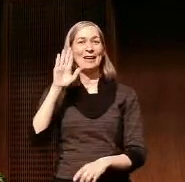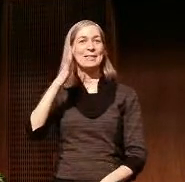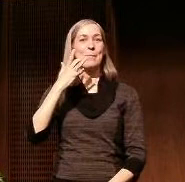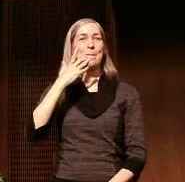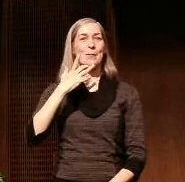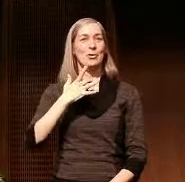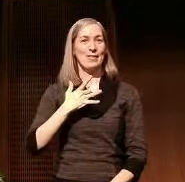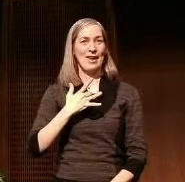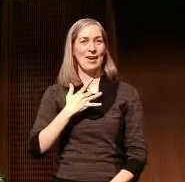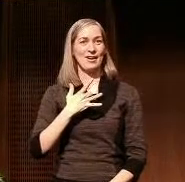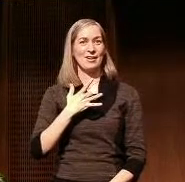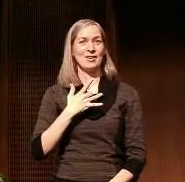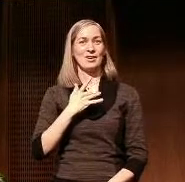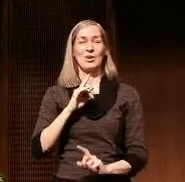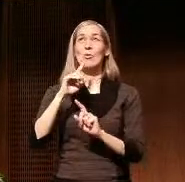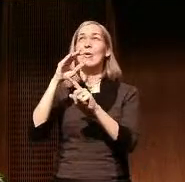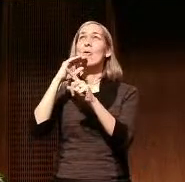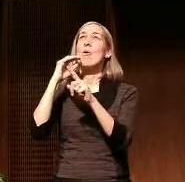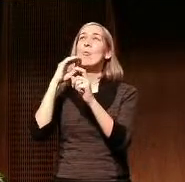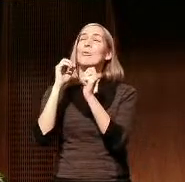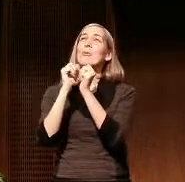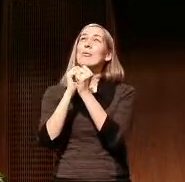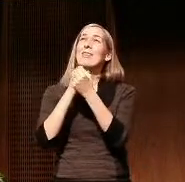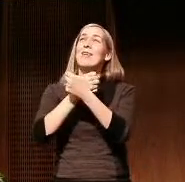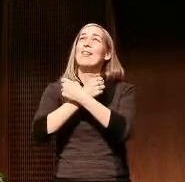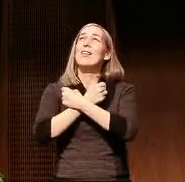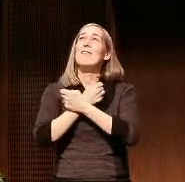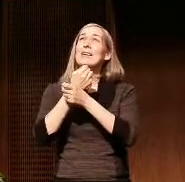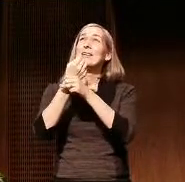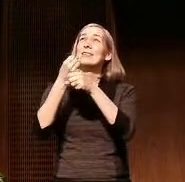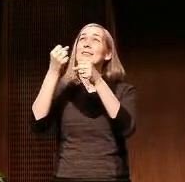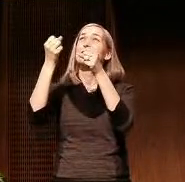be with his loving Savior.